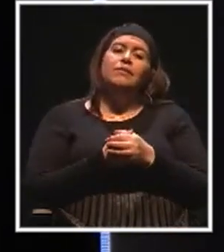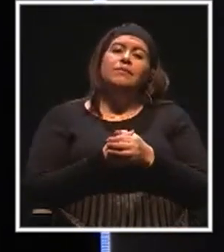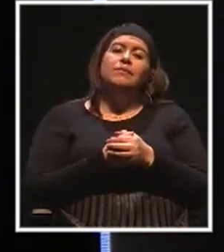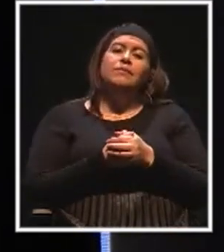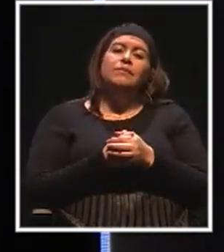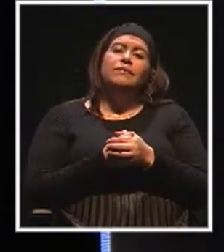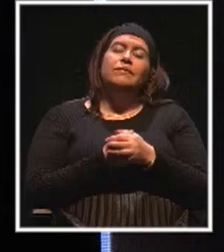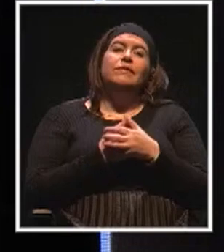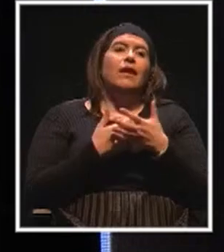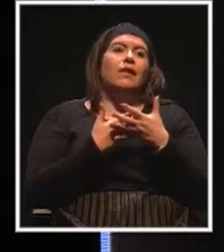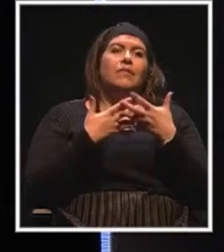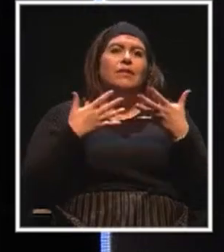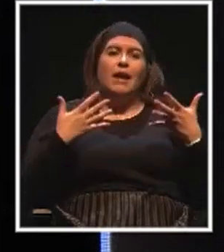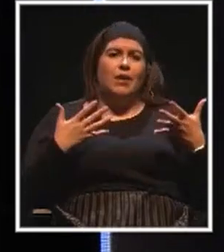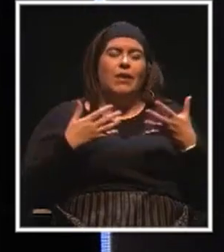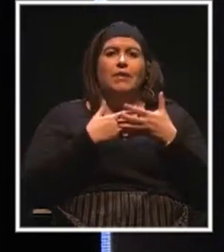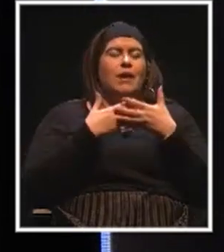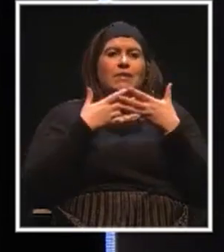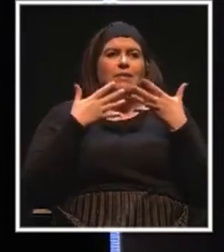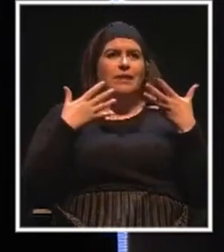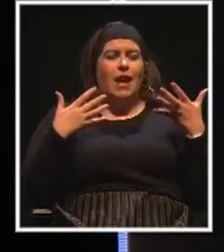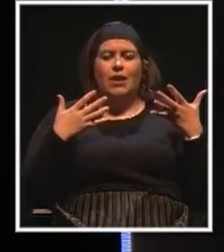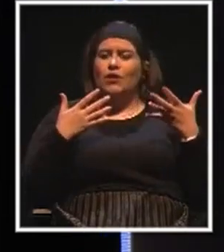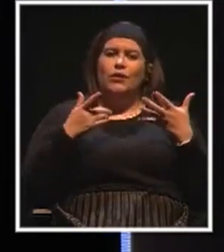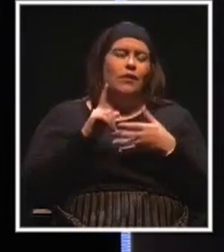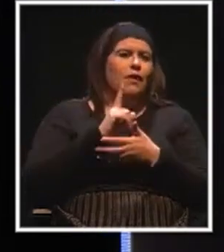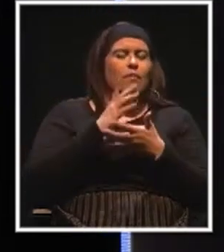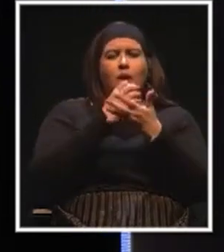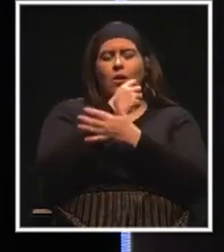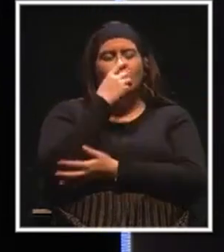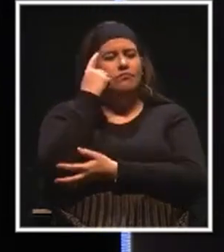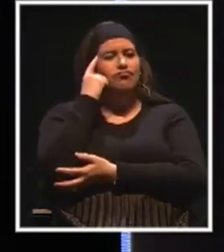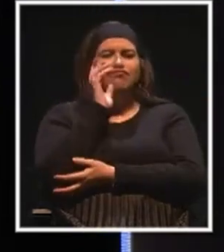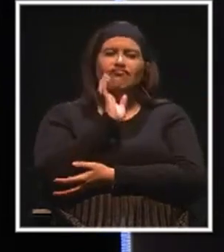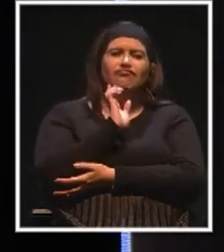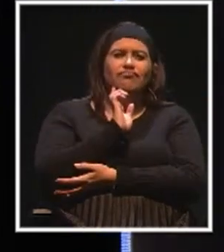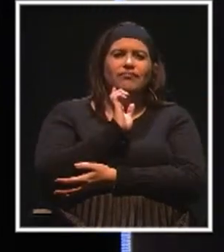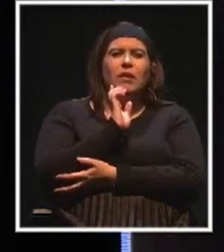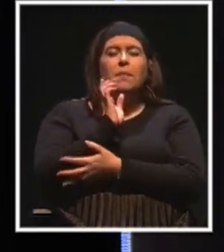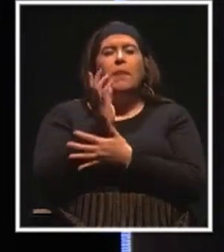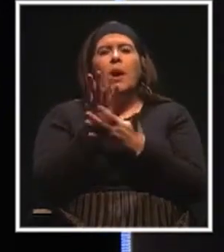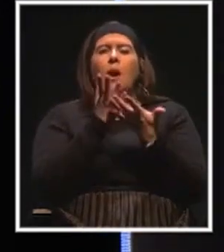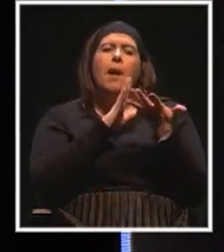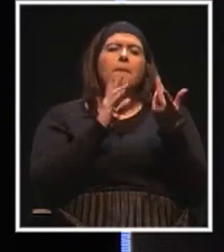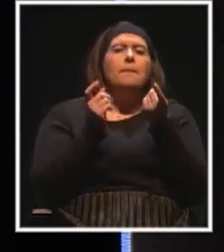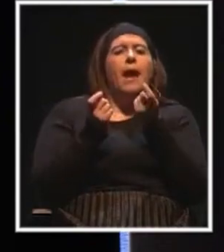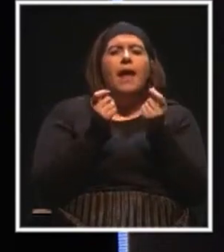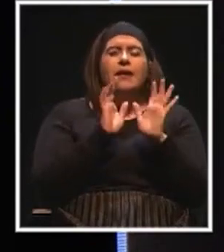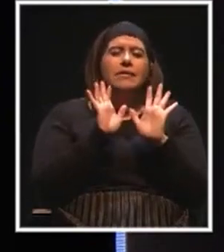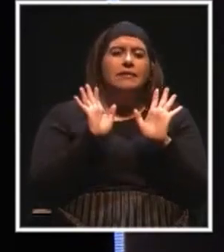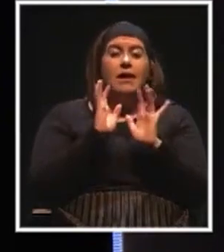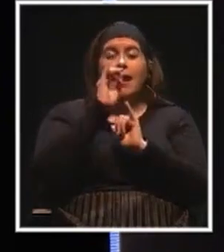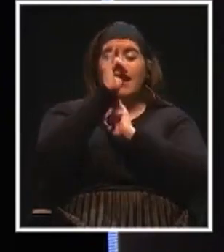said, no, it's not actually. It's a lot. It seems like it's infinite, but it's not. And they kind of had a